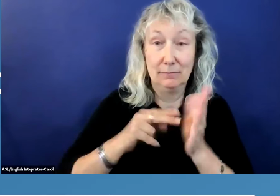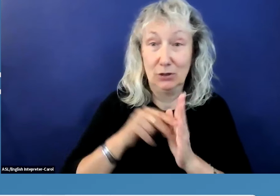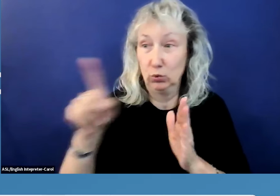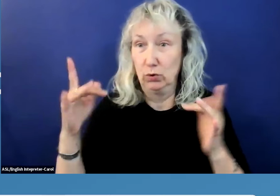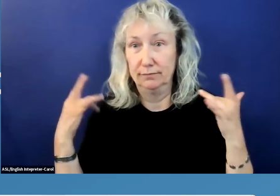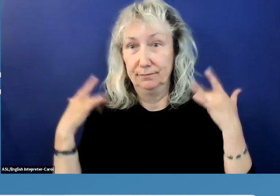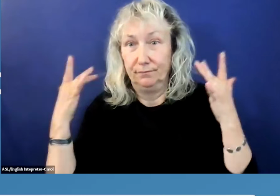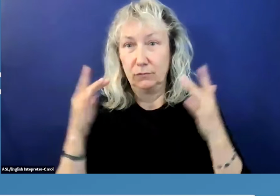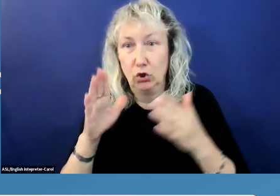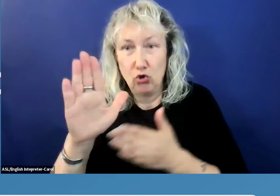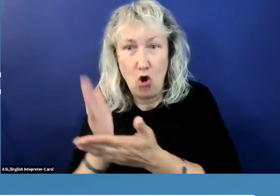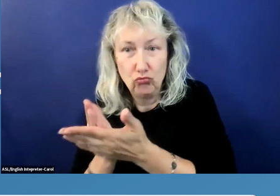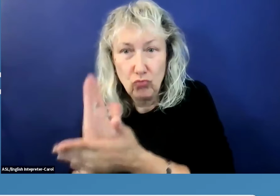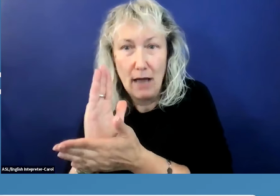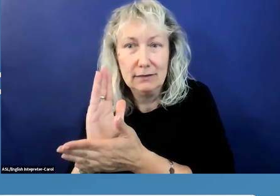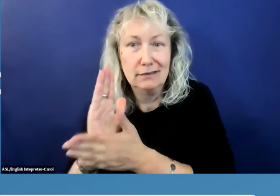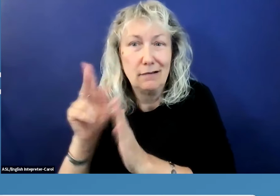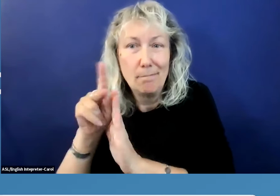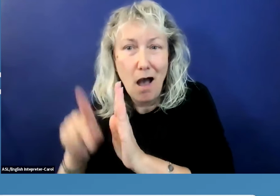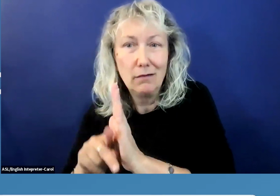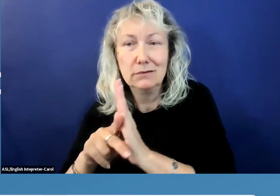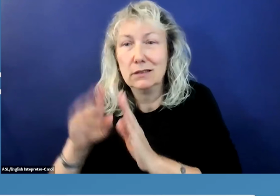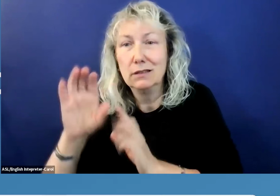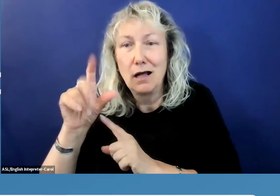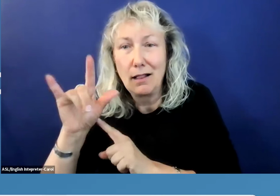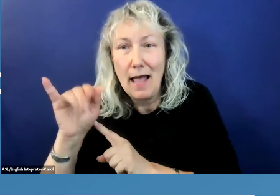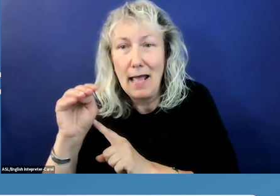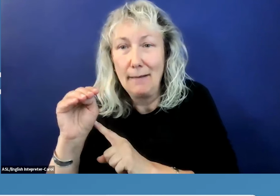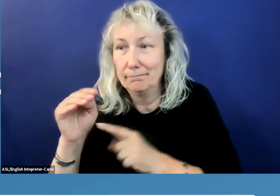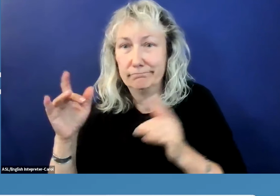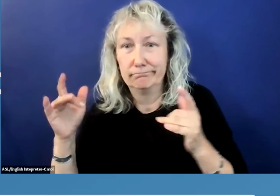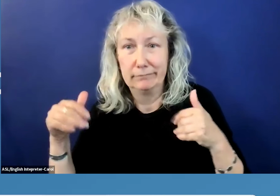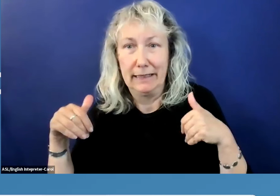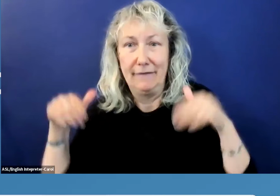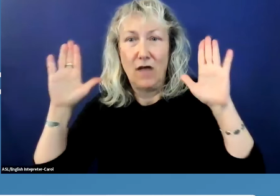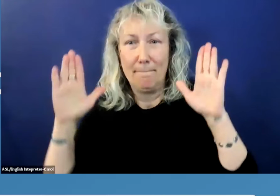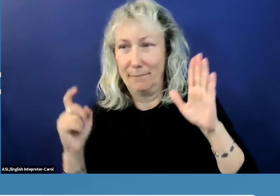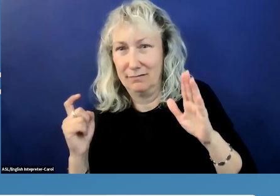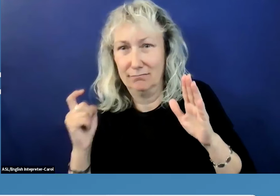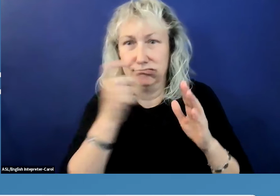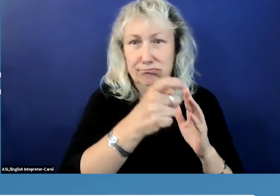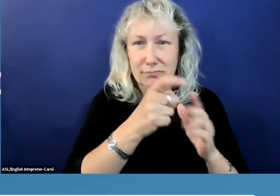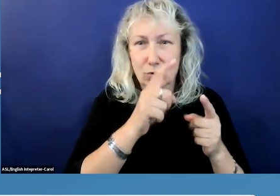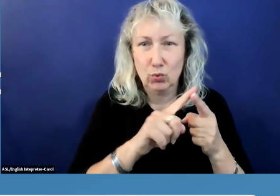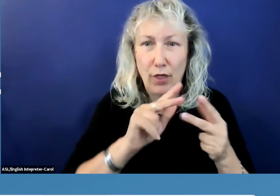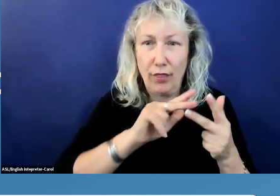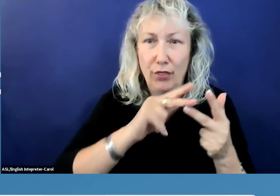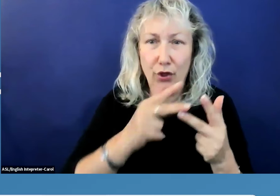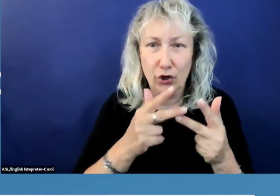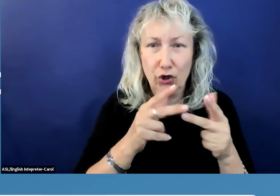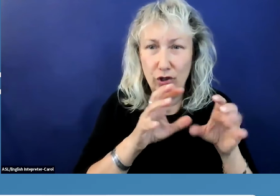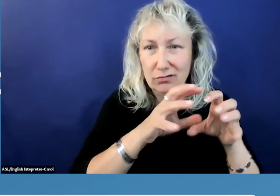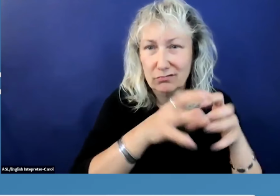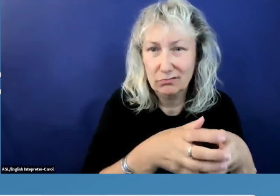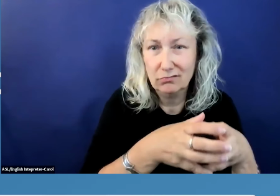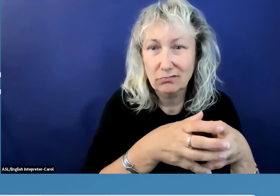rights of your policy and your claim to a third party, which is most often a